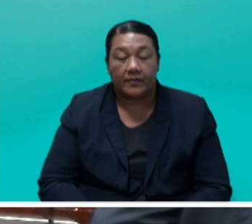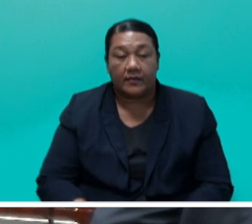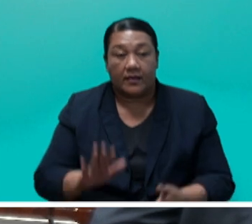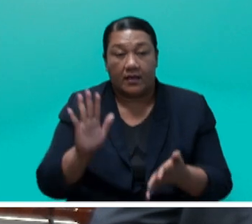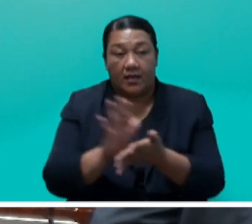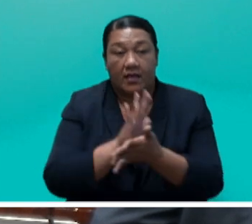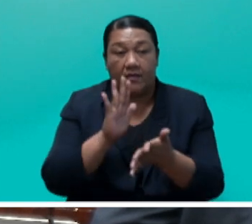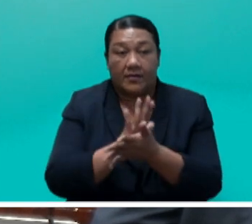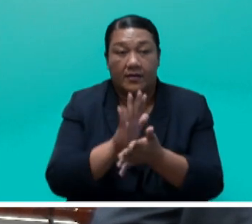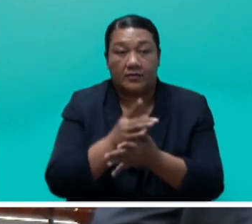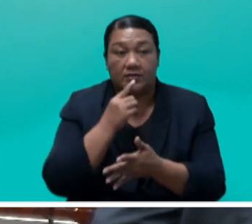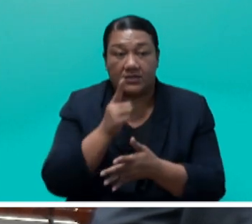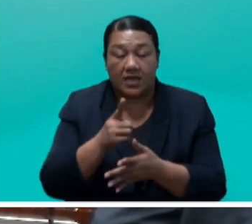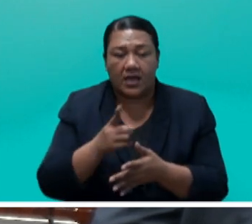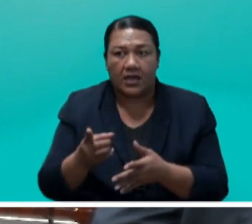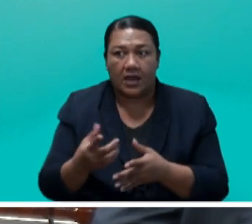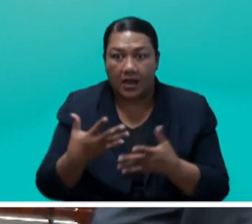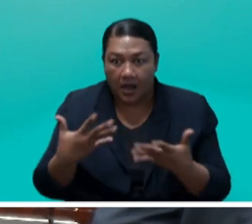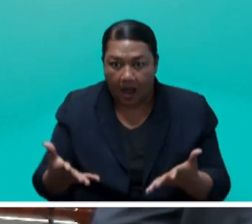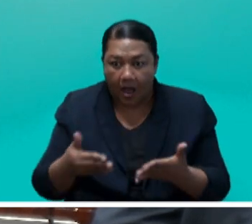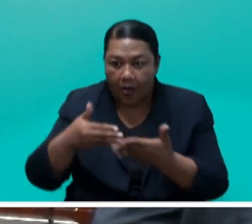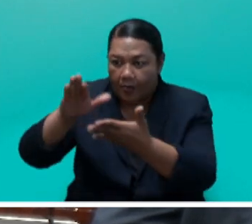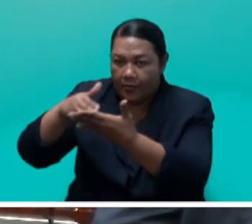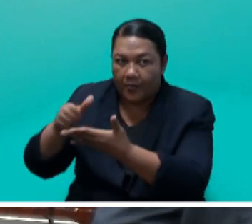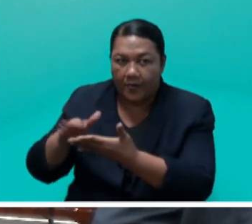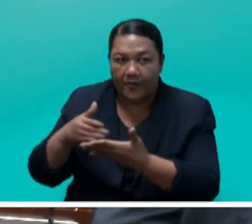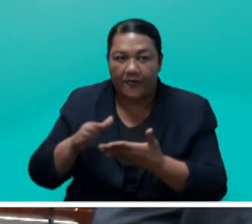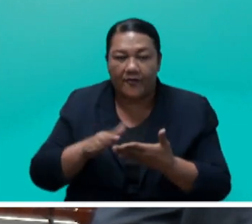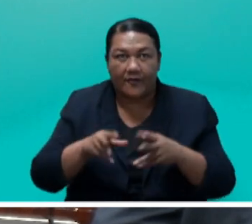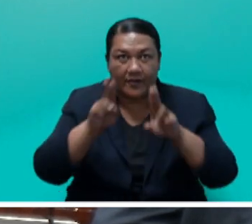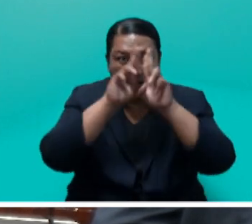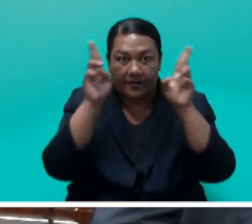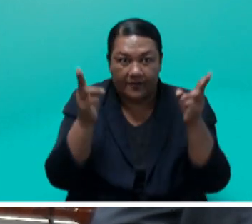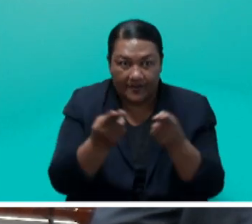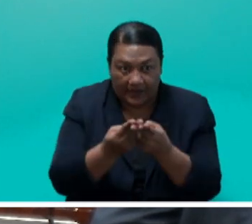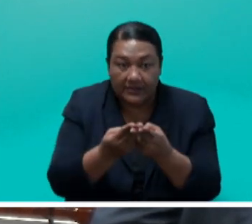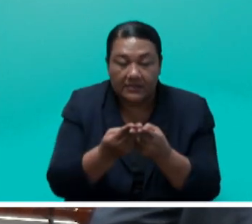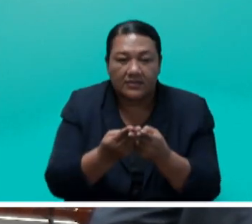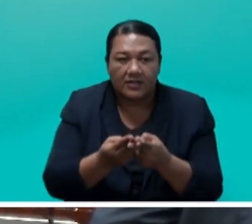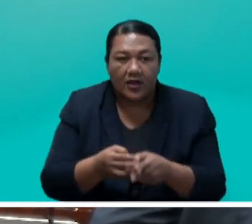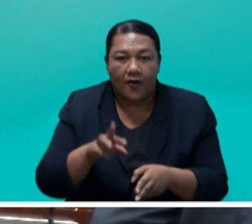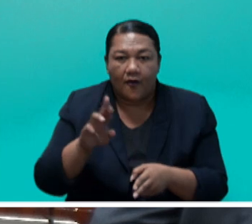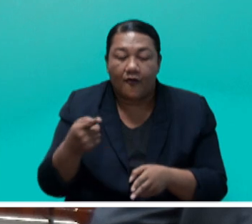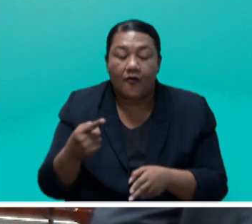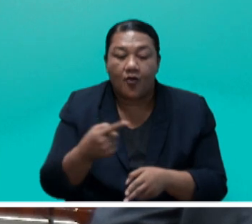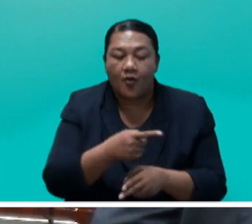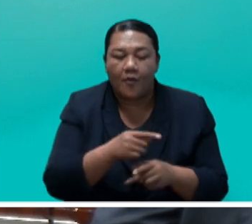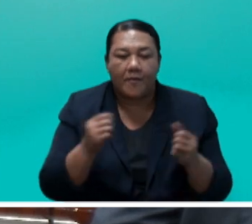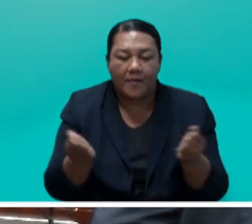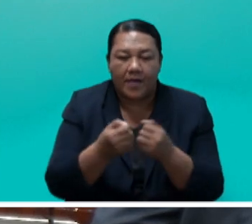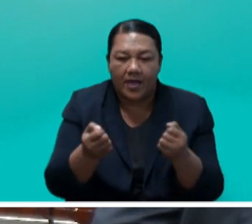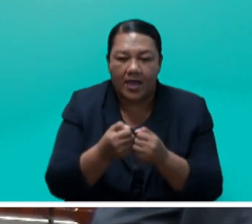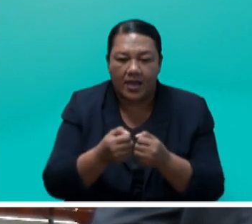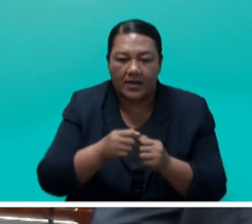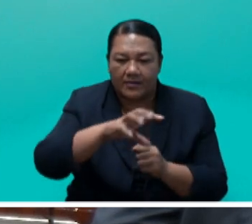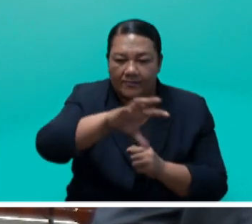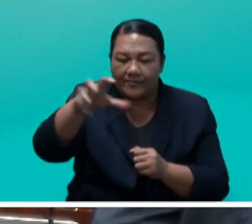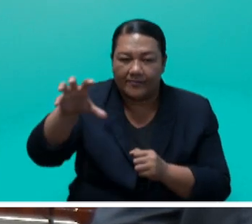is a growing consensus around a universal levy as the leading contender from many states at